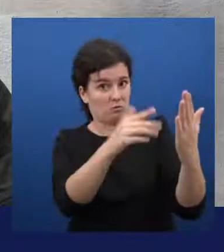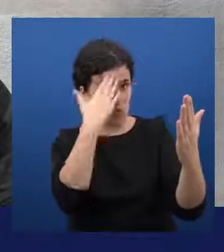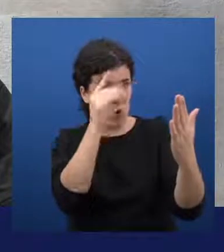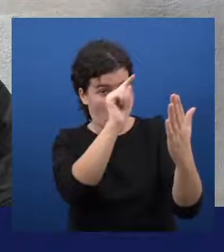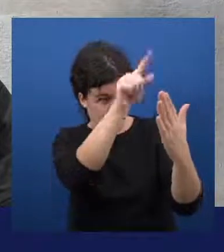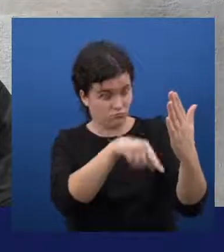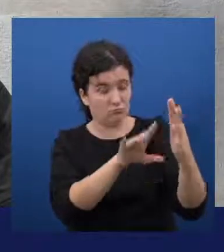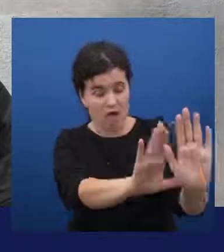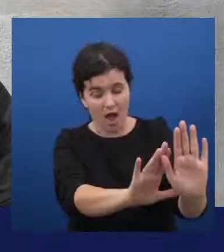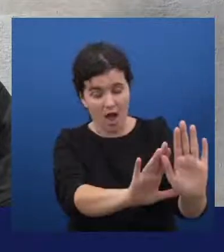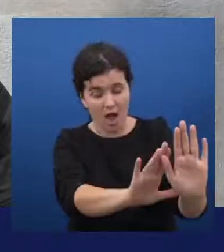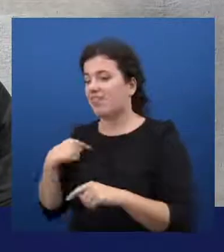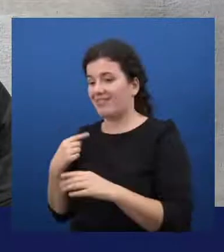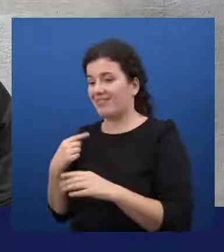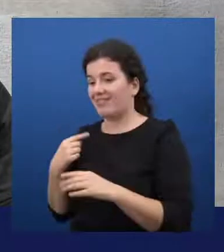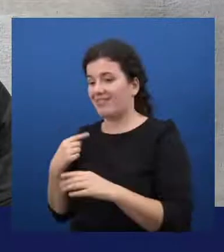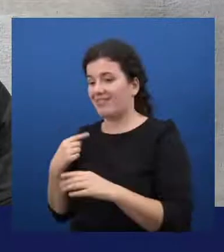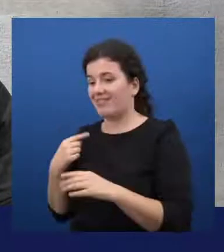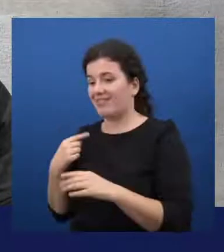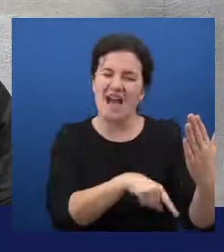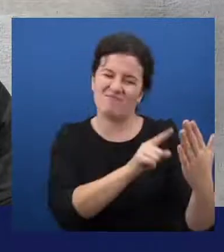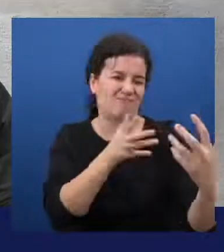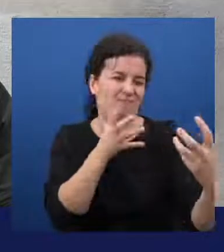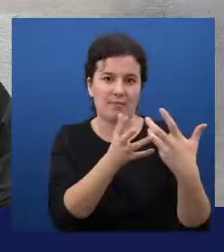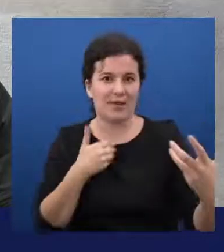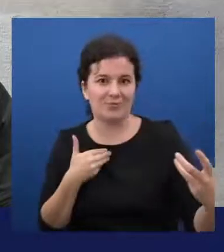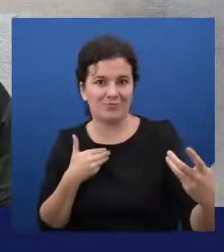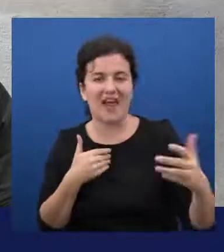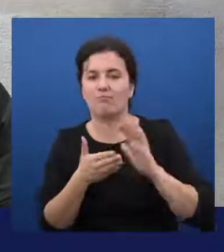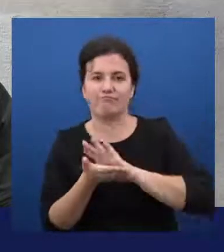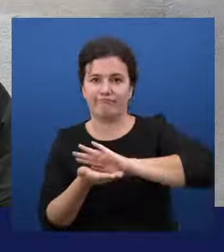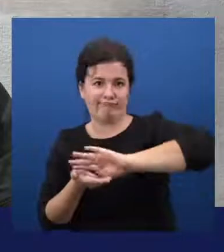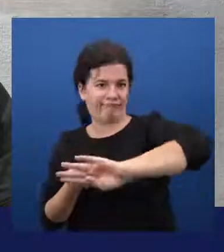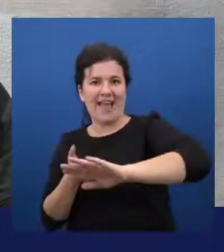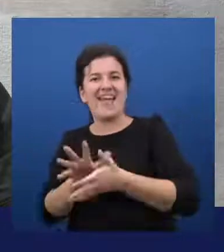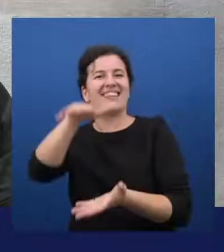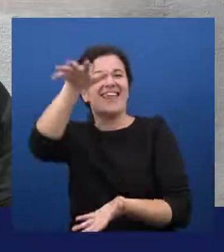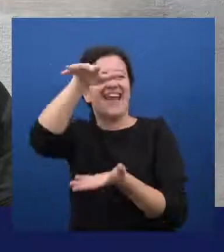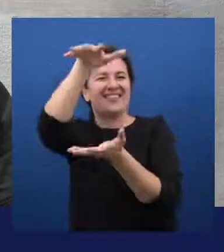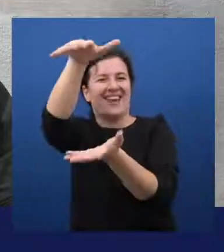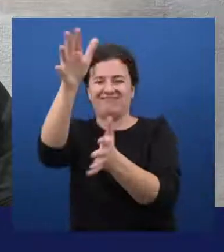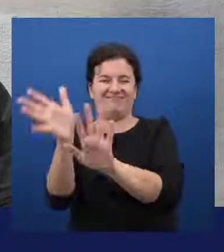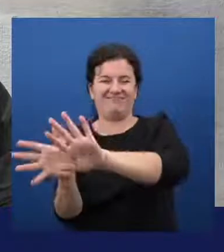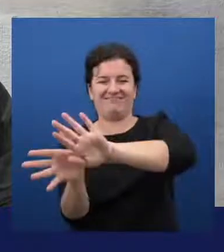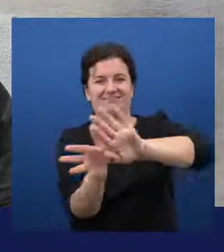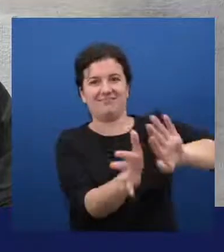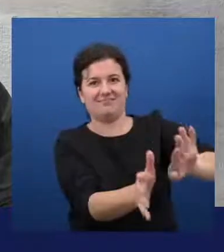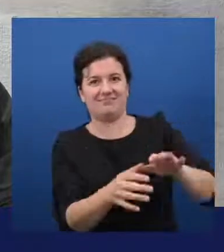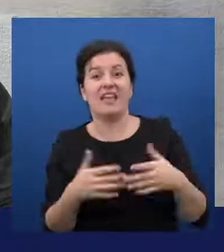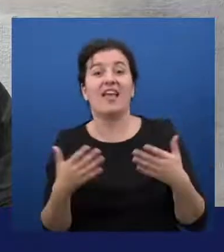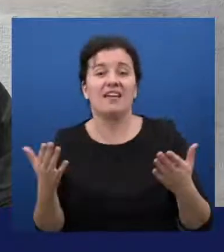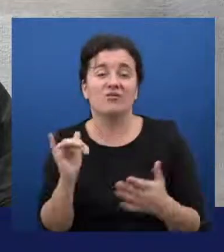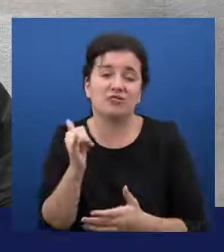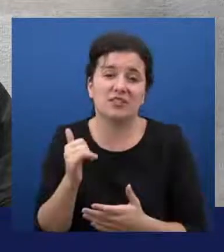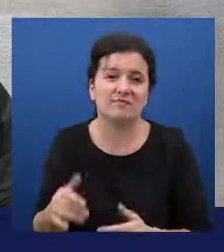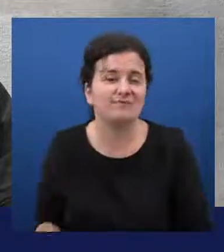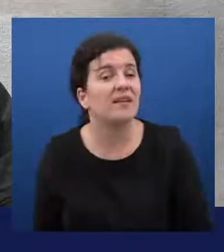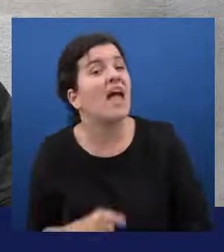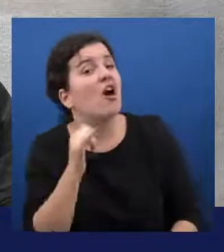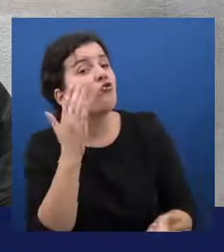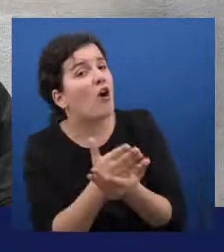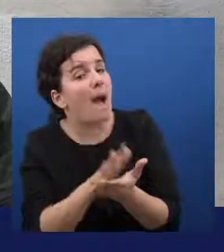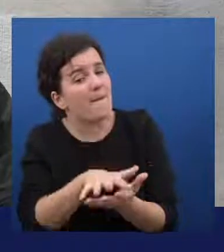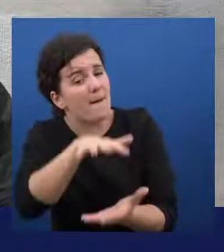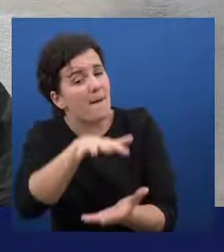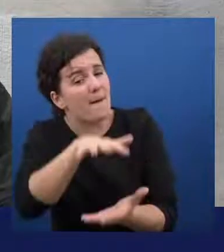Yeah, and now you mentioned also, I think, the intent of the data. That's also, let's say, a methodological problem, that